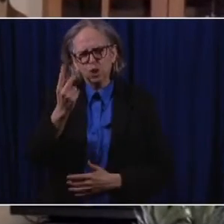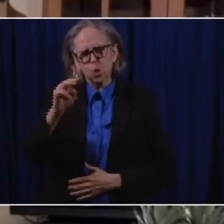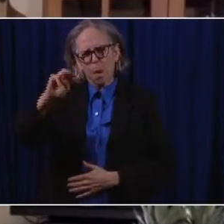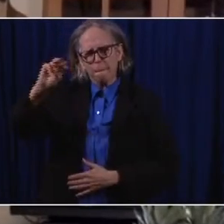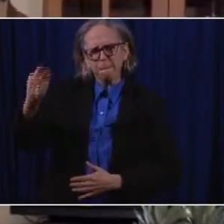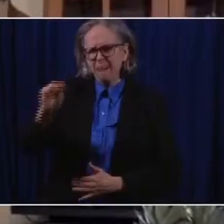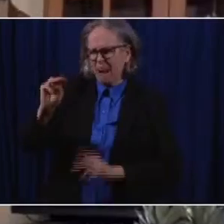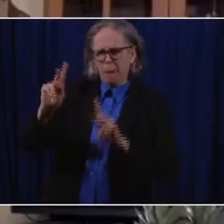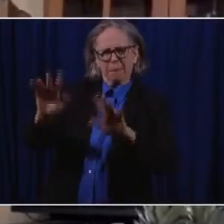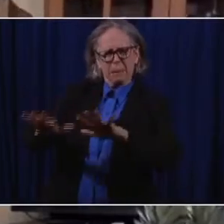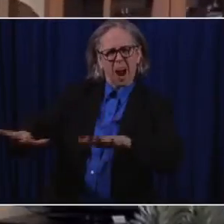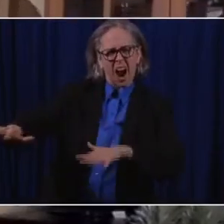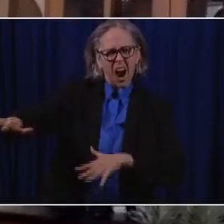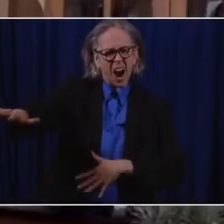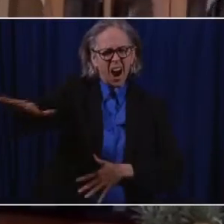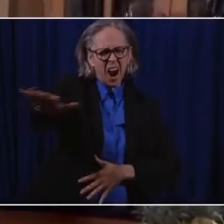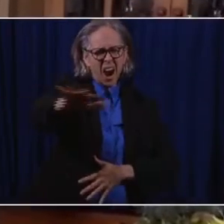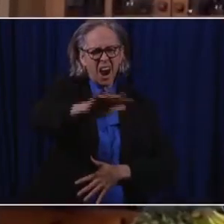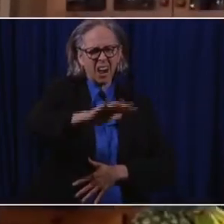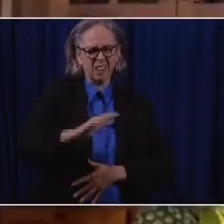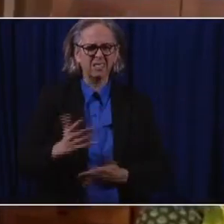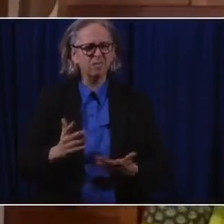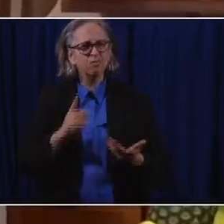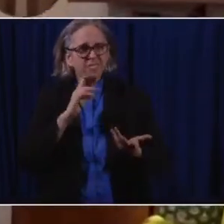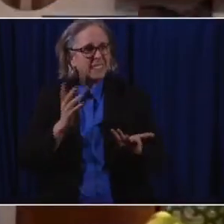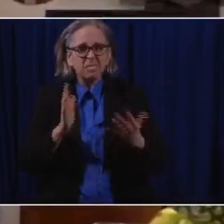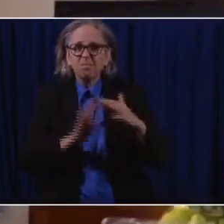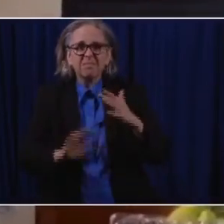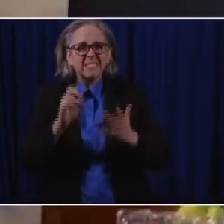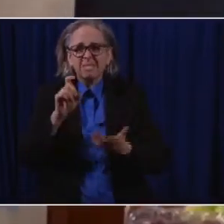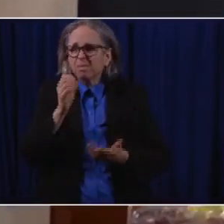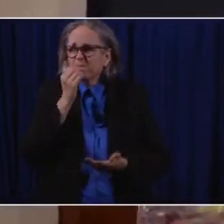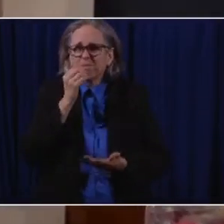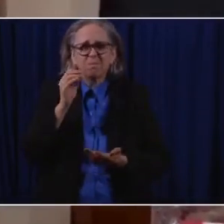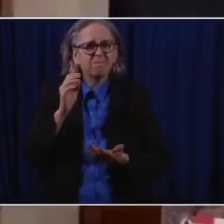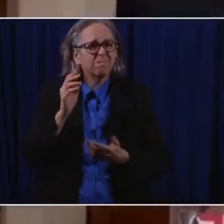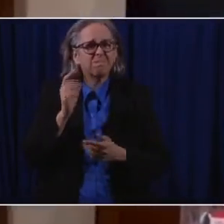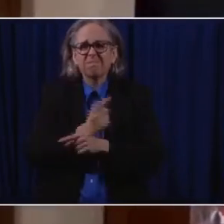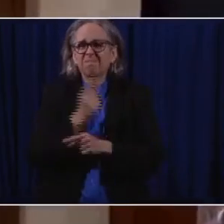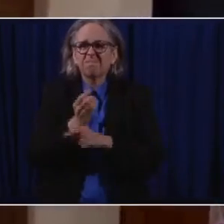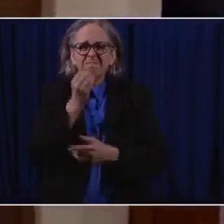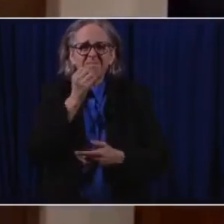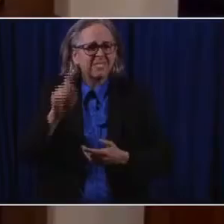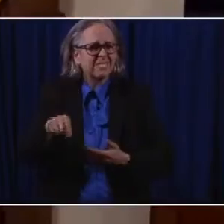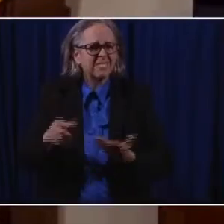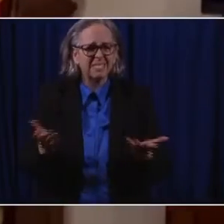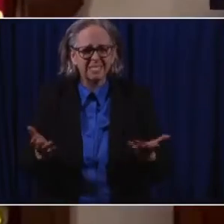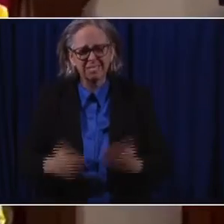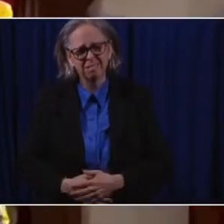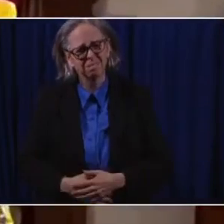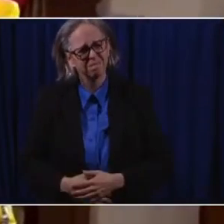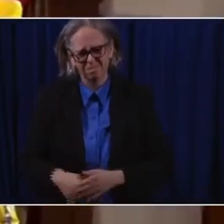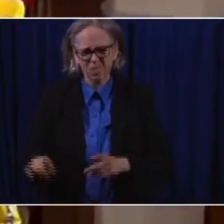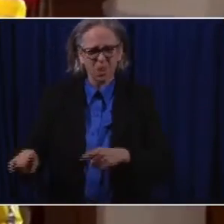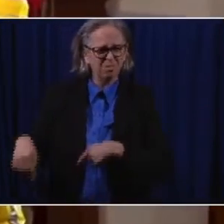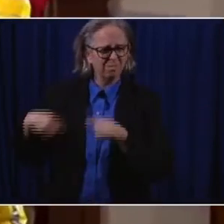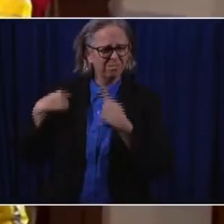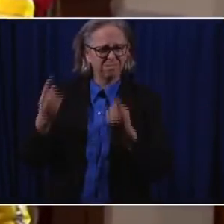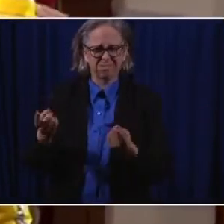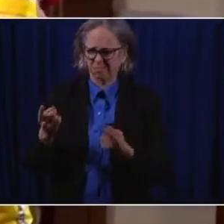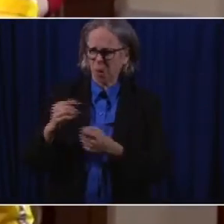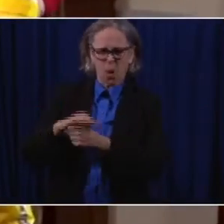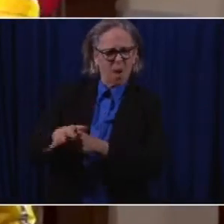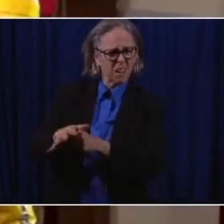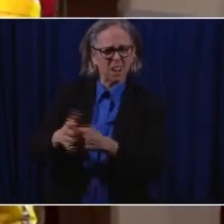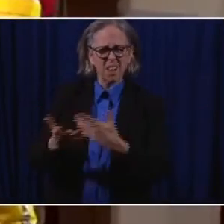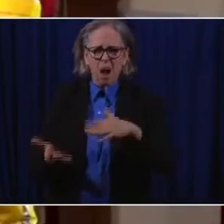take-home groceries. The need has really increased since this pandemic began. But you can help prevent hunger